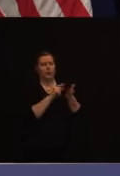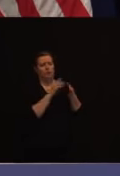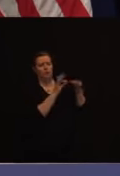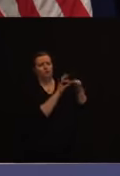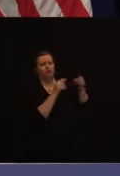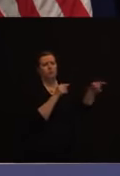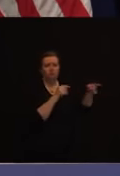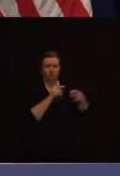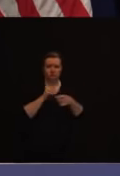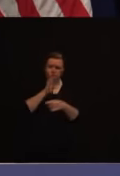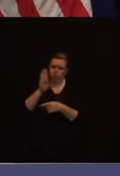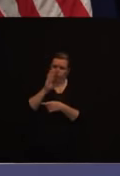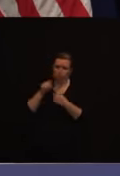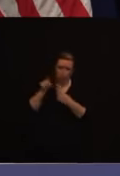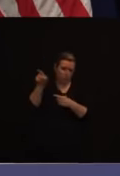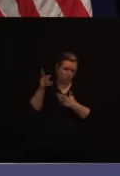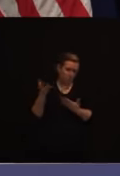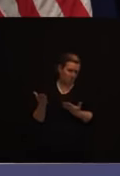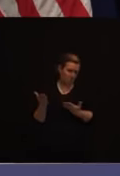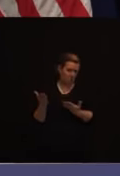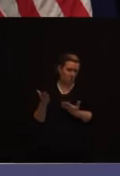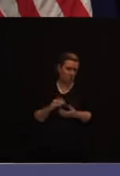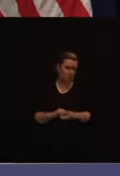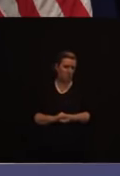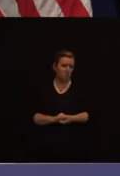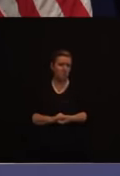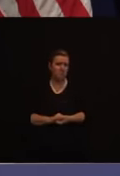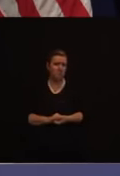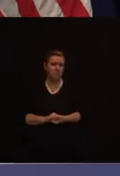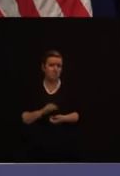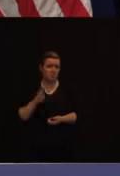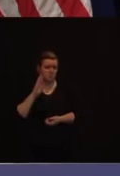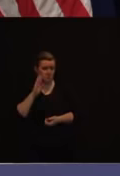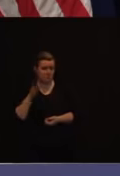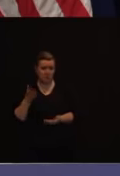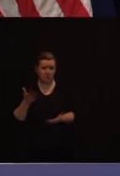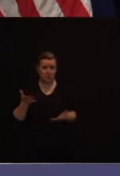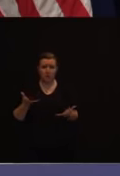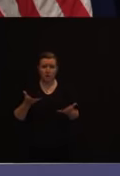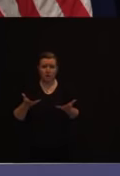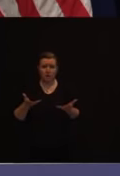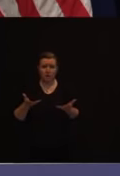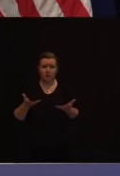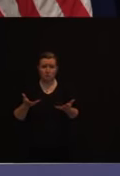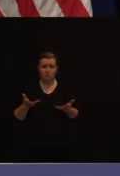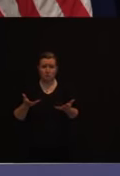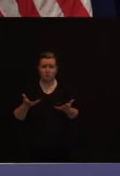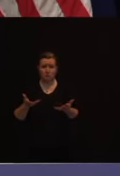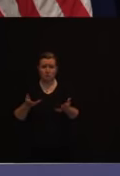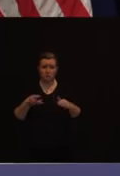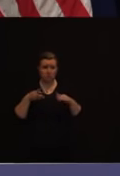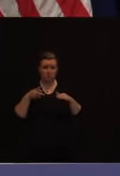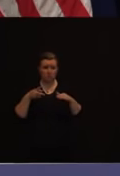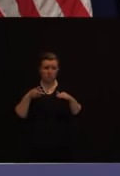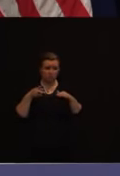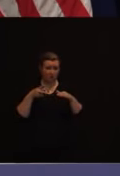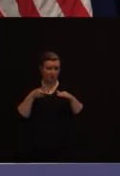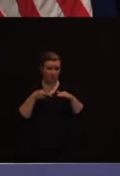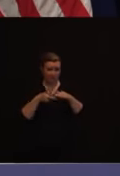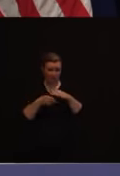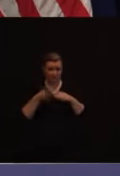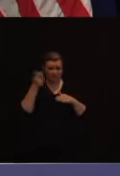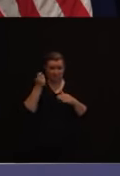And will you rule out cutting or delaying pension payments to balance the budget? And I just have two questions from the